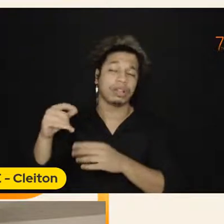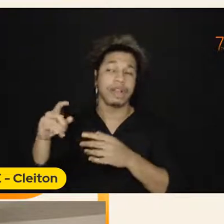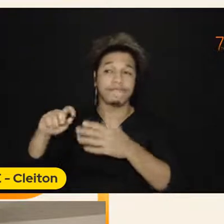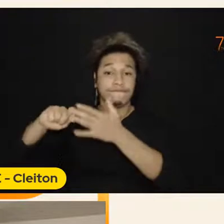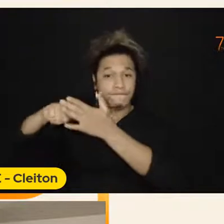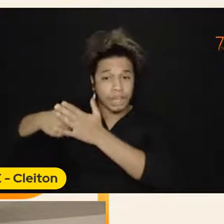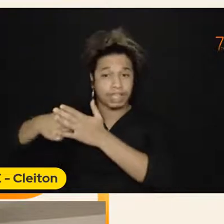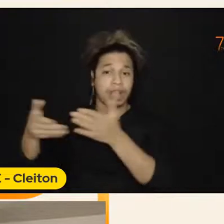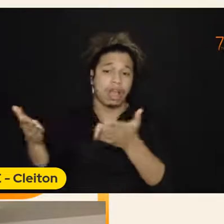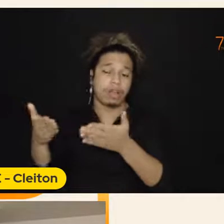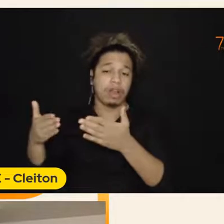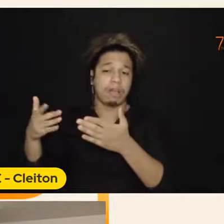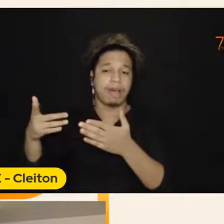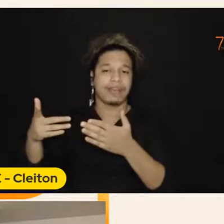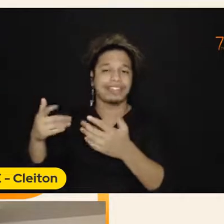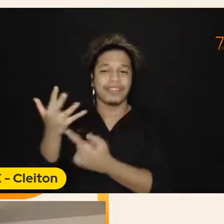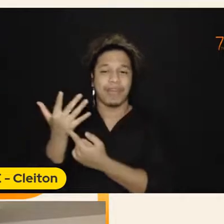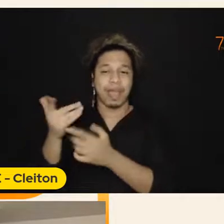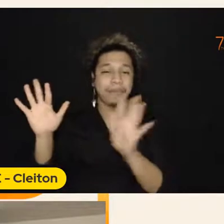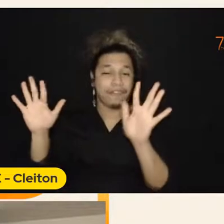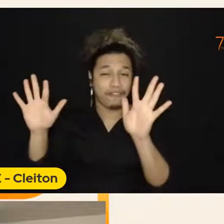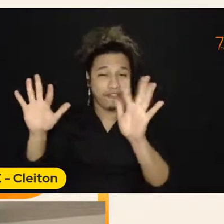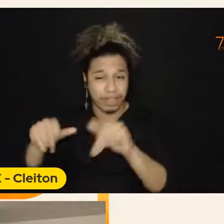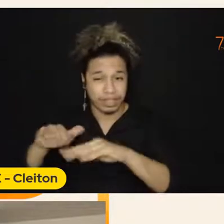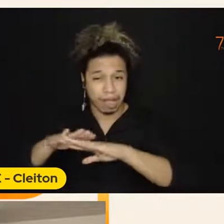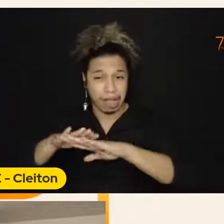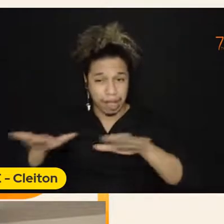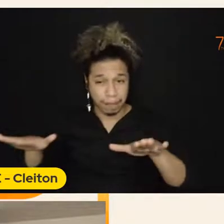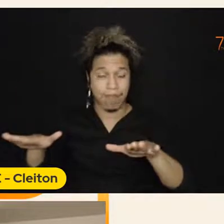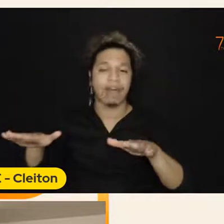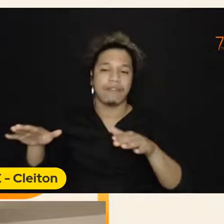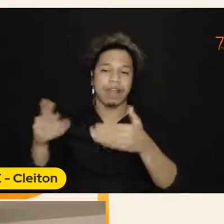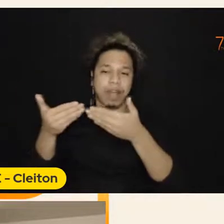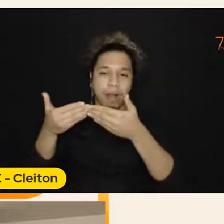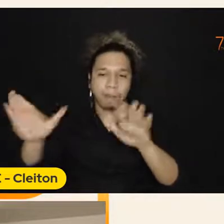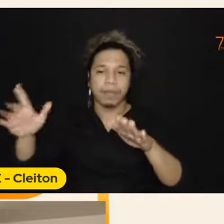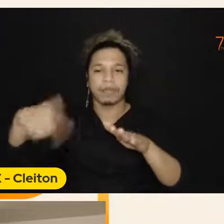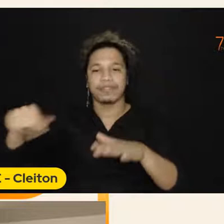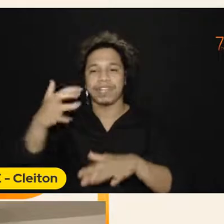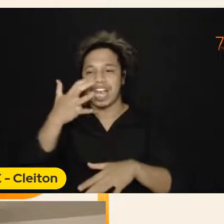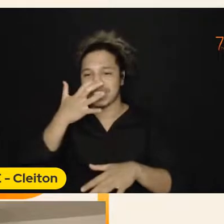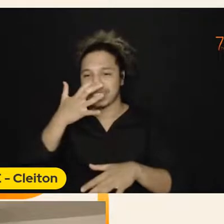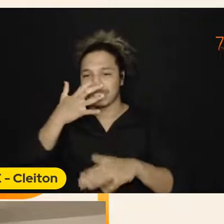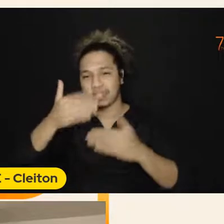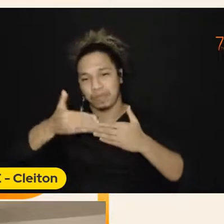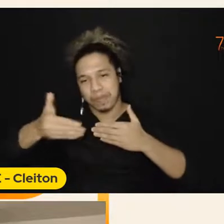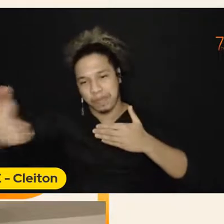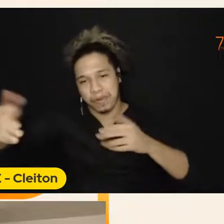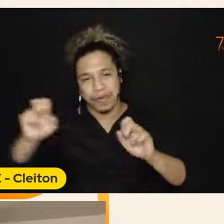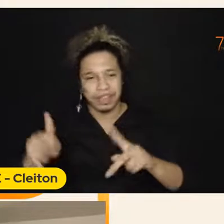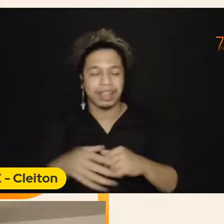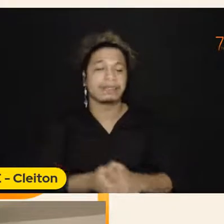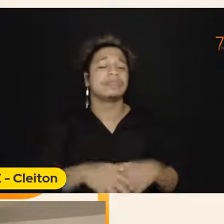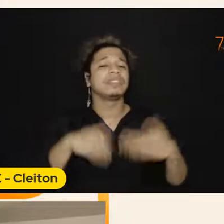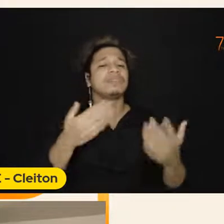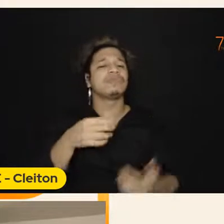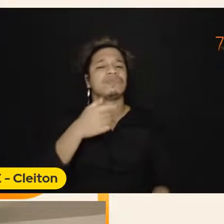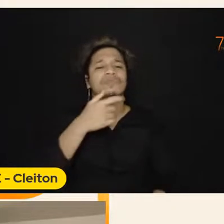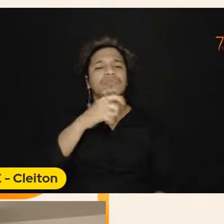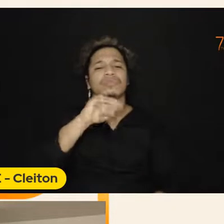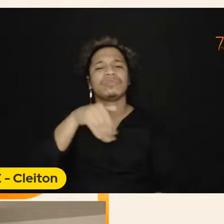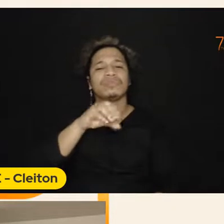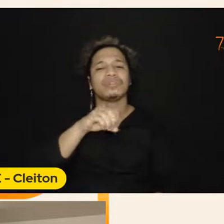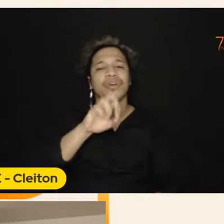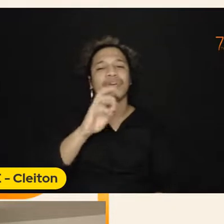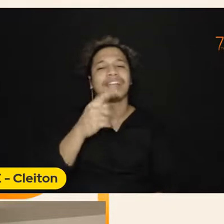of the event, they are going to be open for everyone. Yes? Yeah. So don't worry. And Jonathan, I think that you can